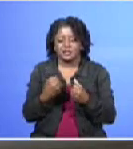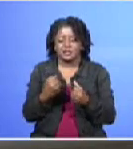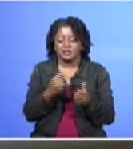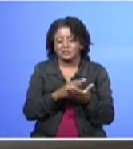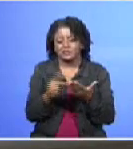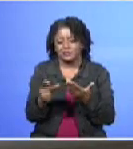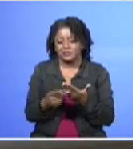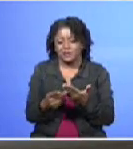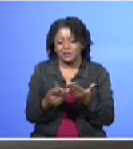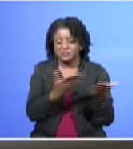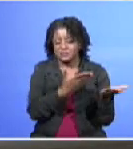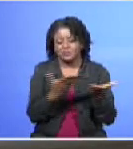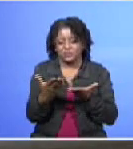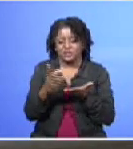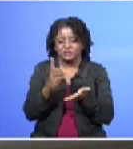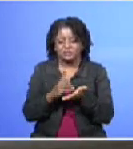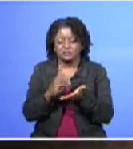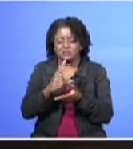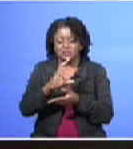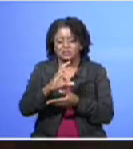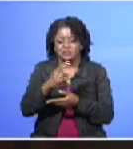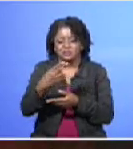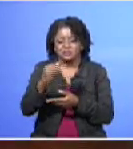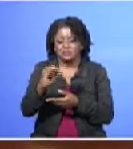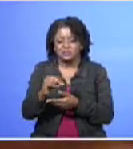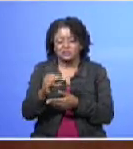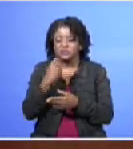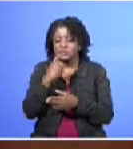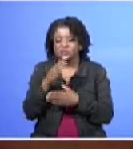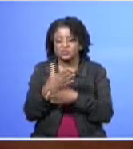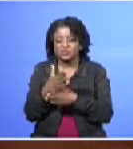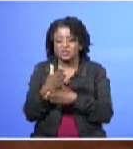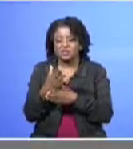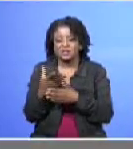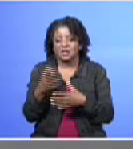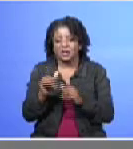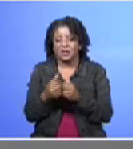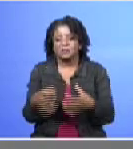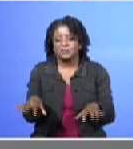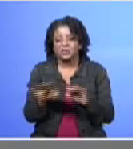in the Bahamas, to share how crucial it is to make healthy eating choices.